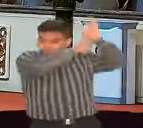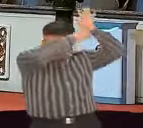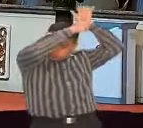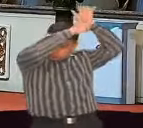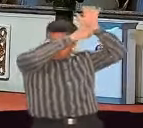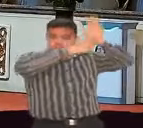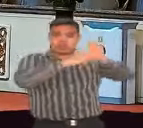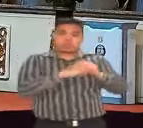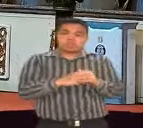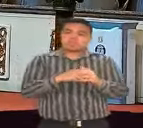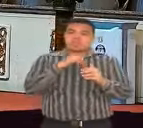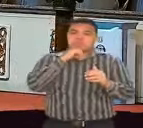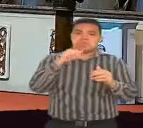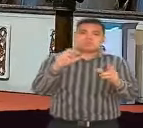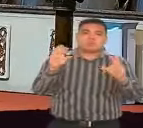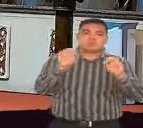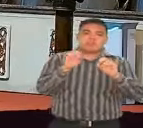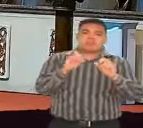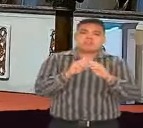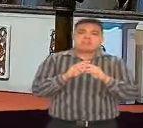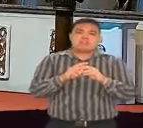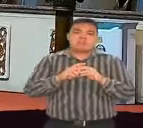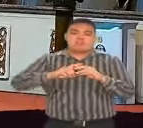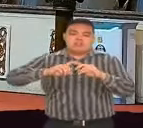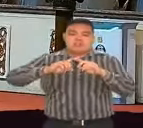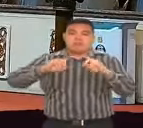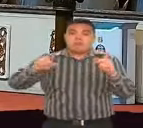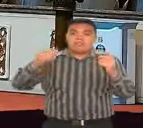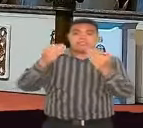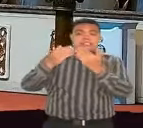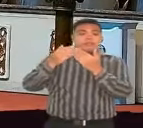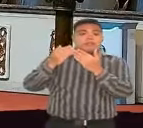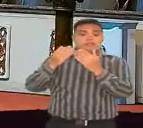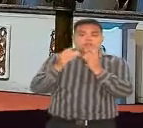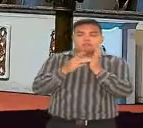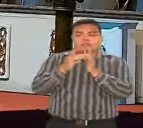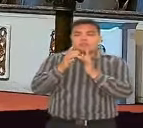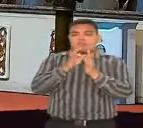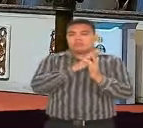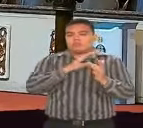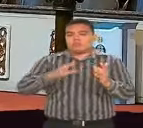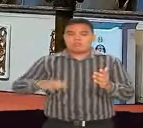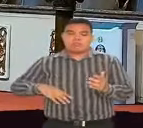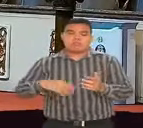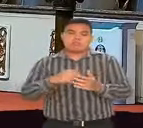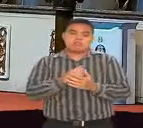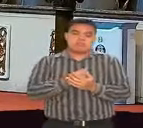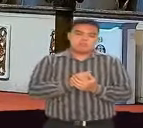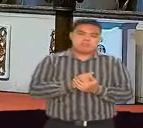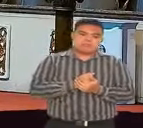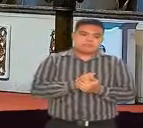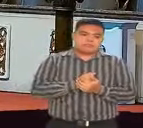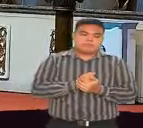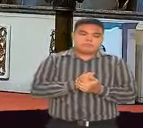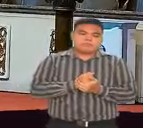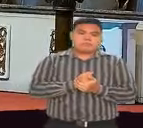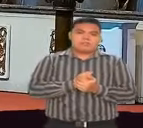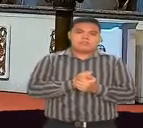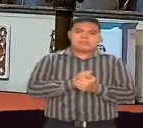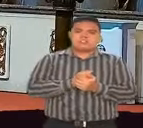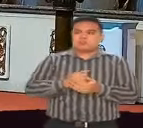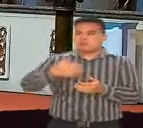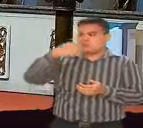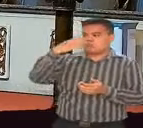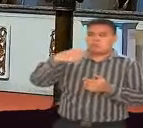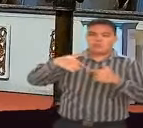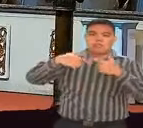Oy, naa man ni siya siga, lahi man ni, wala lagi ko ana. Nganong kana siya naaman? But you know what? They